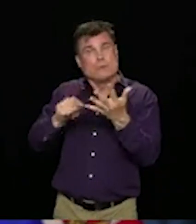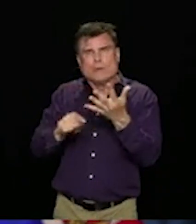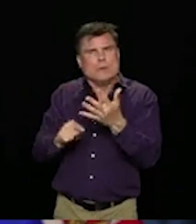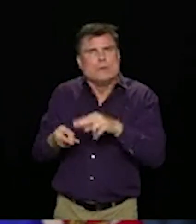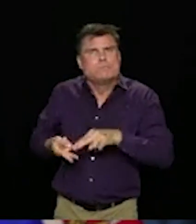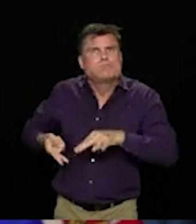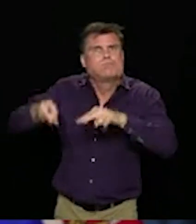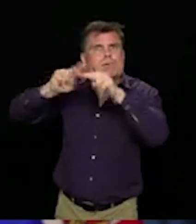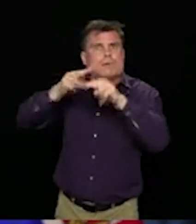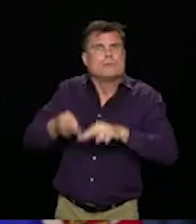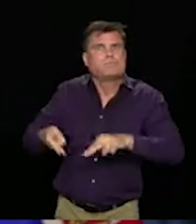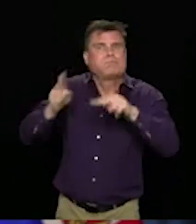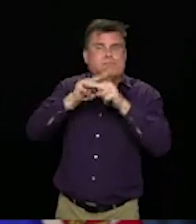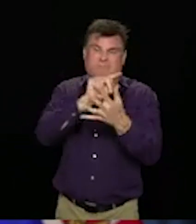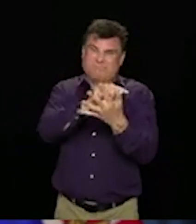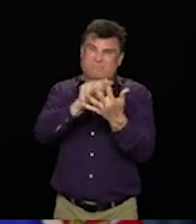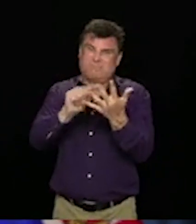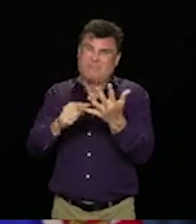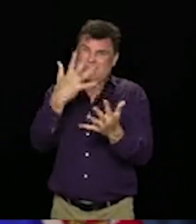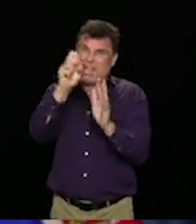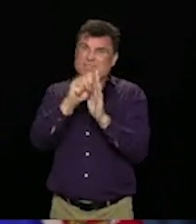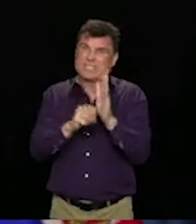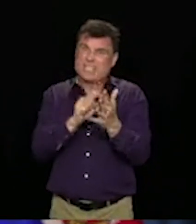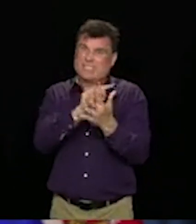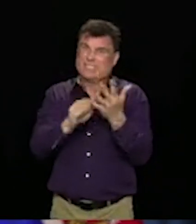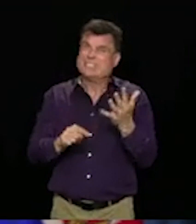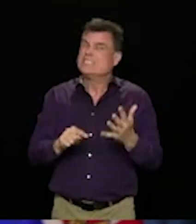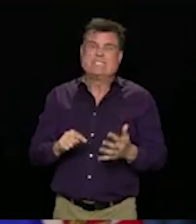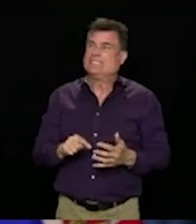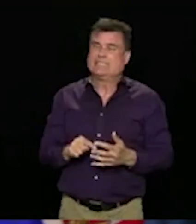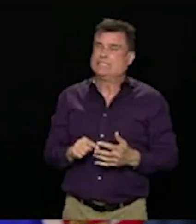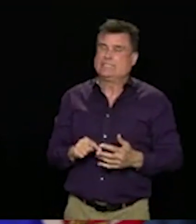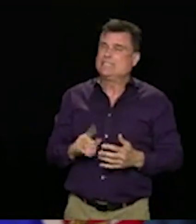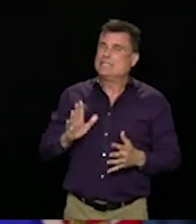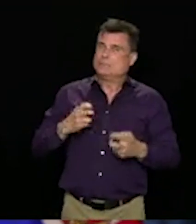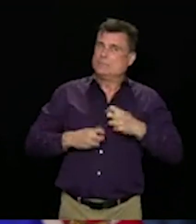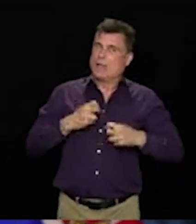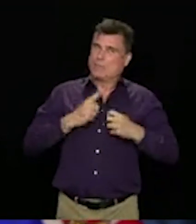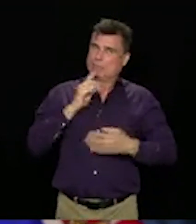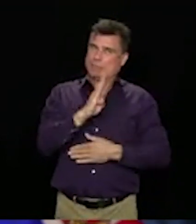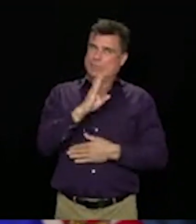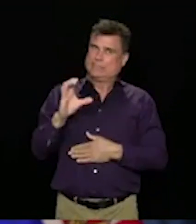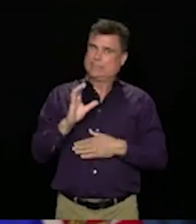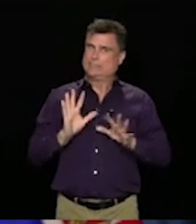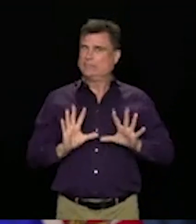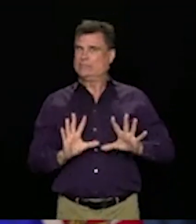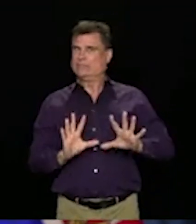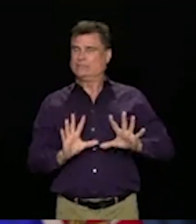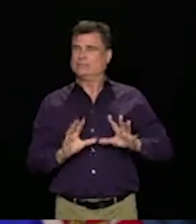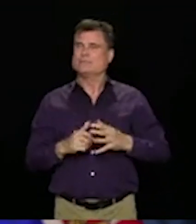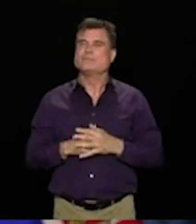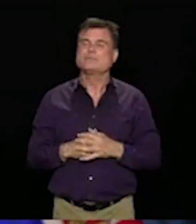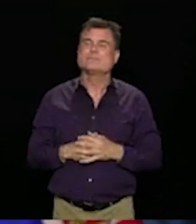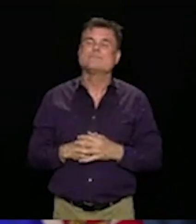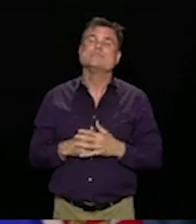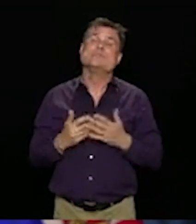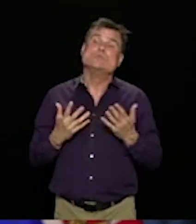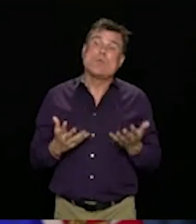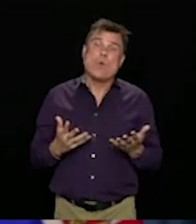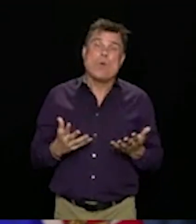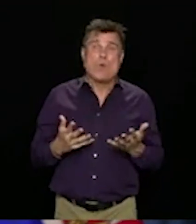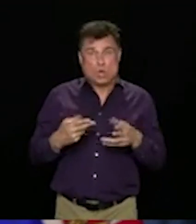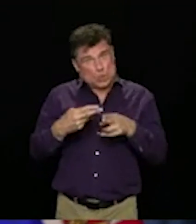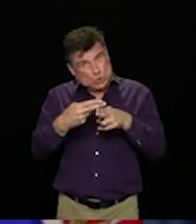to be a problem for us. In terms of reopening, the general reopening or the reopening of borders to